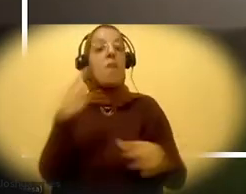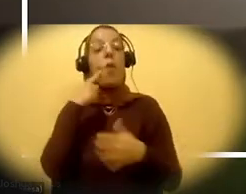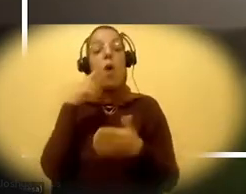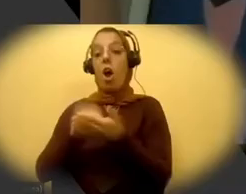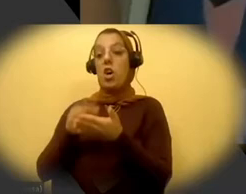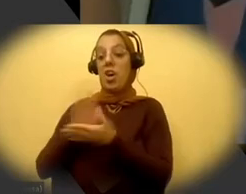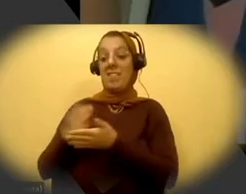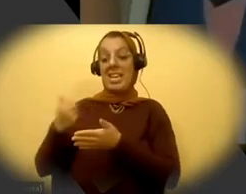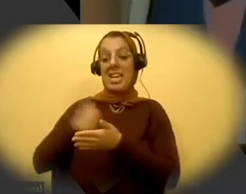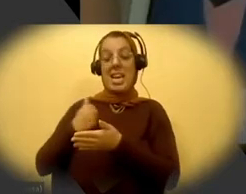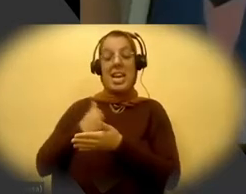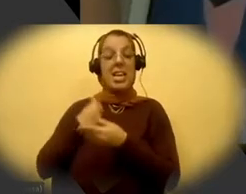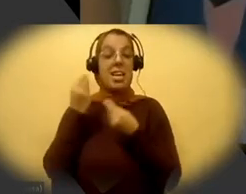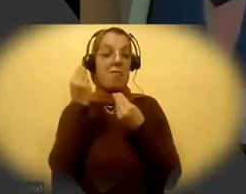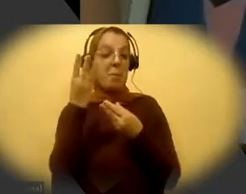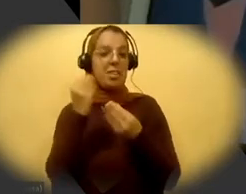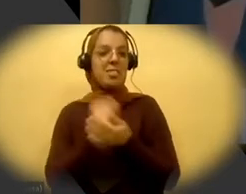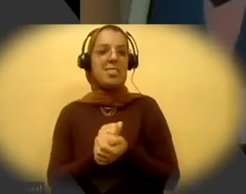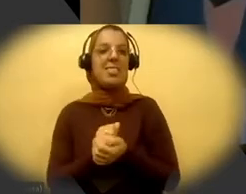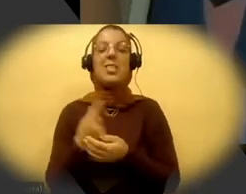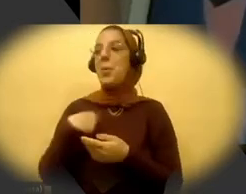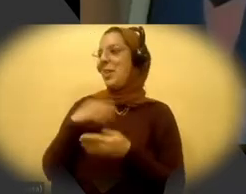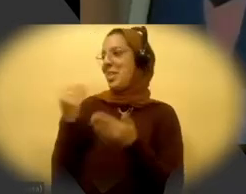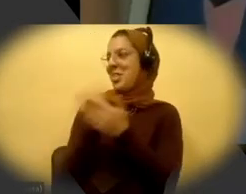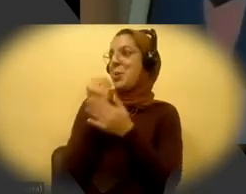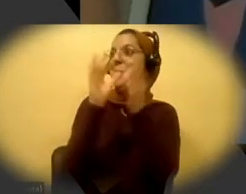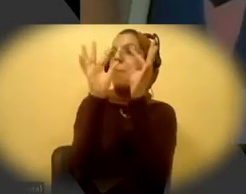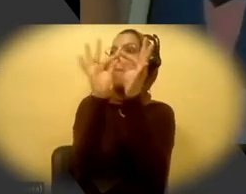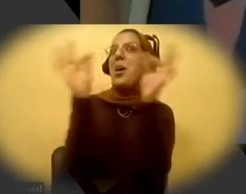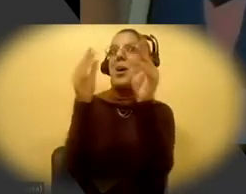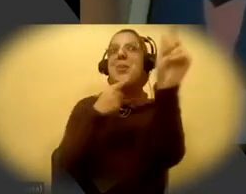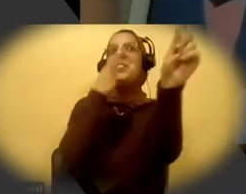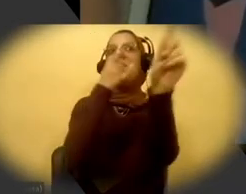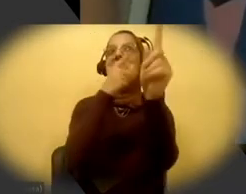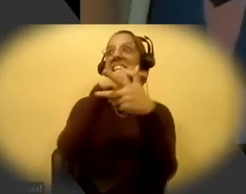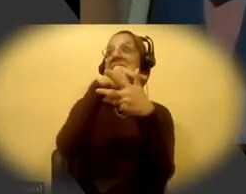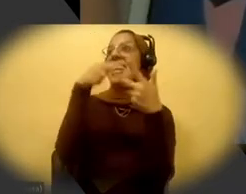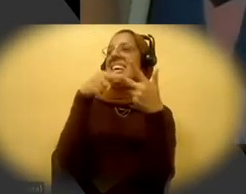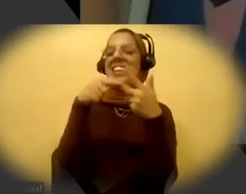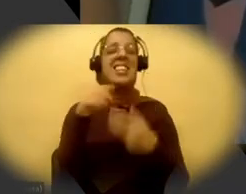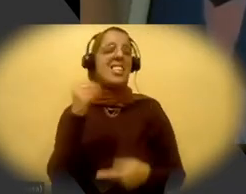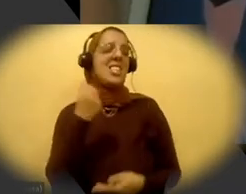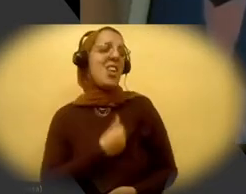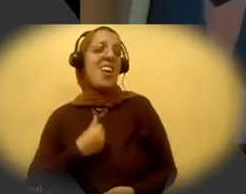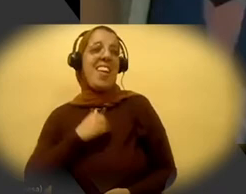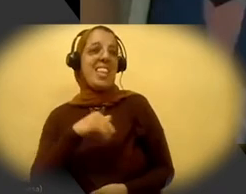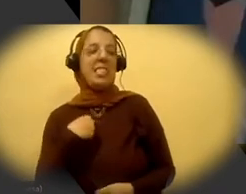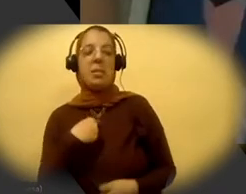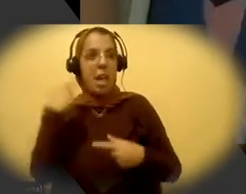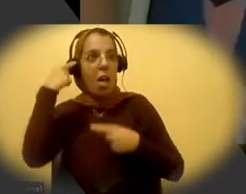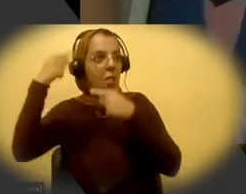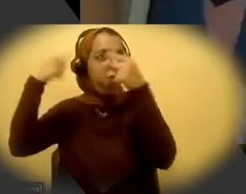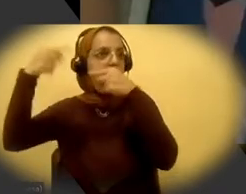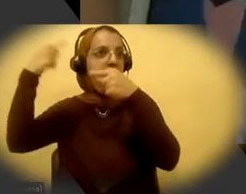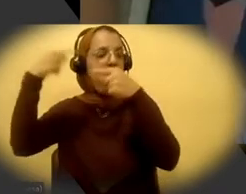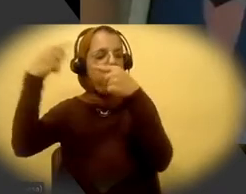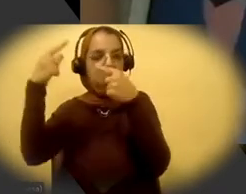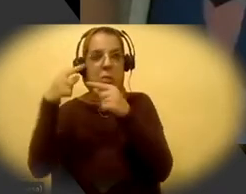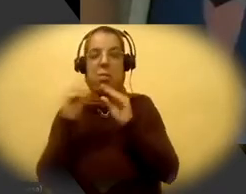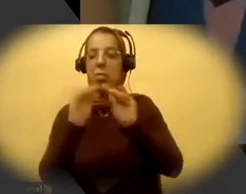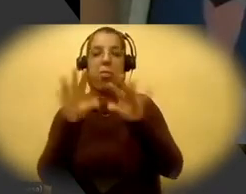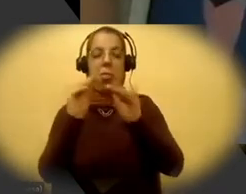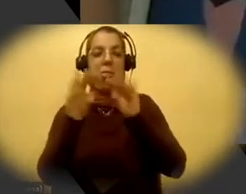content. So yeah. We're all going to leave with a new motto. Yeah. Yeah. Sorry. That was me just firing all cylinders up in my head. So